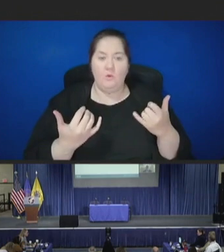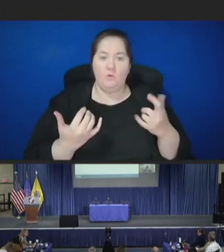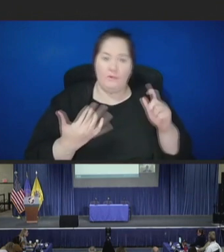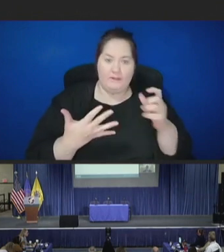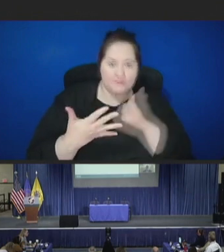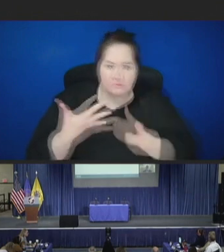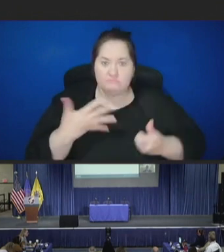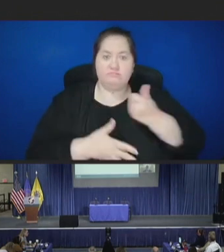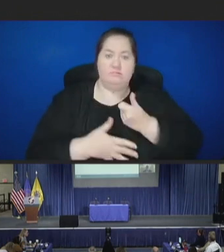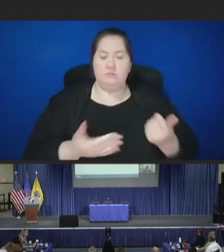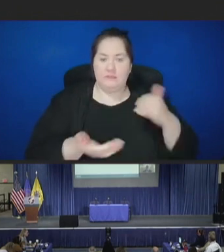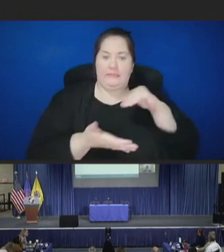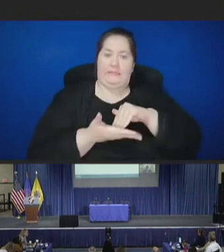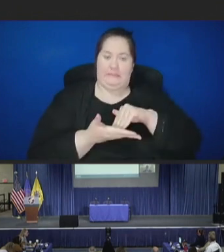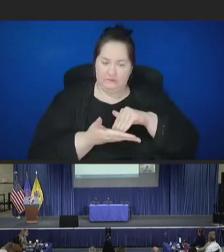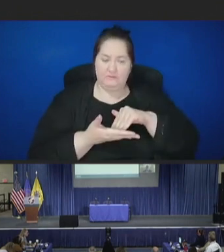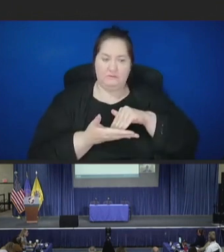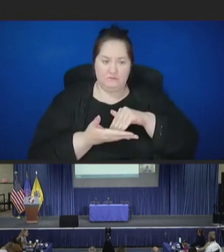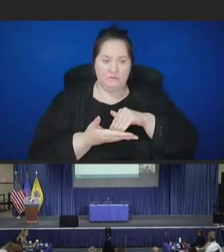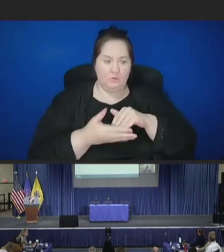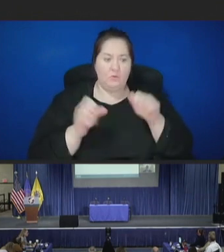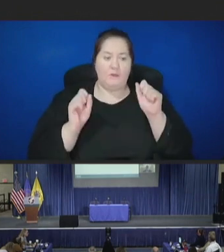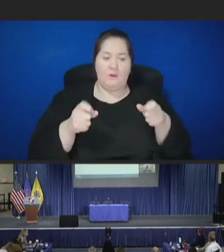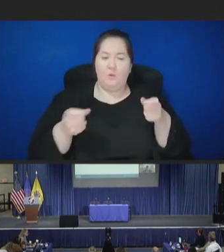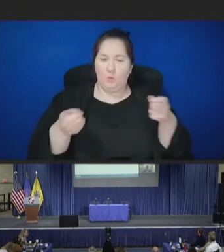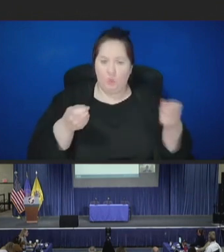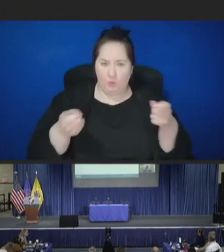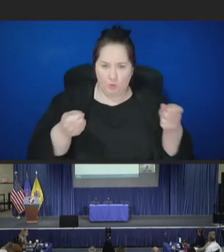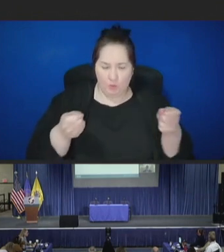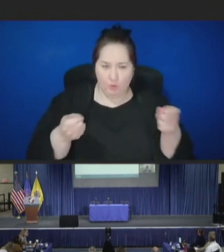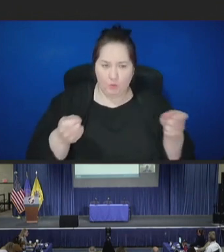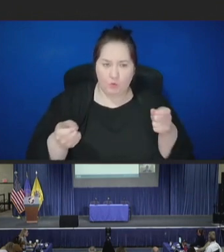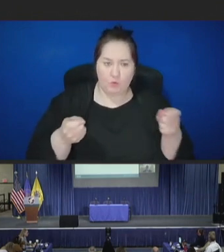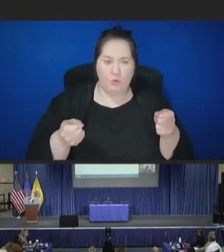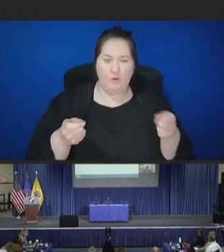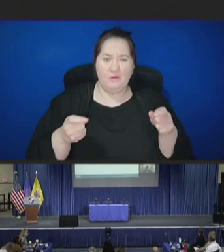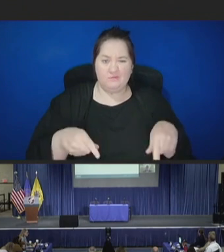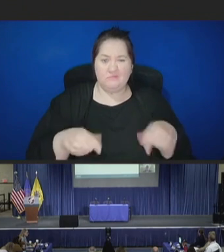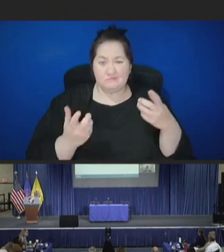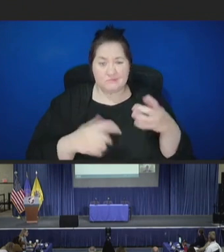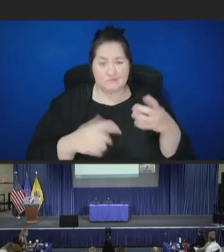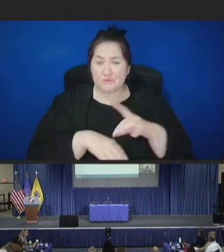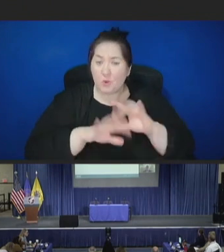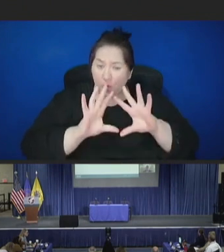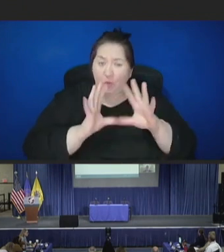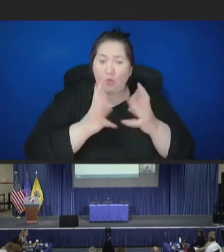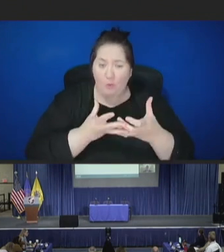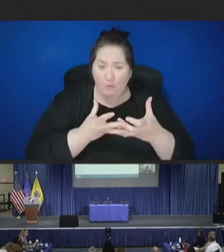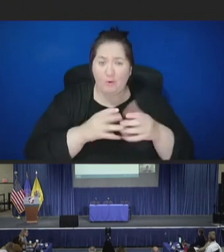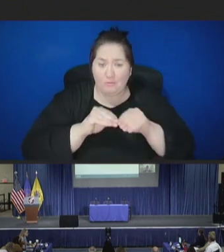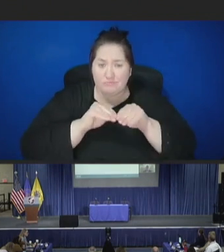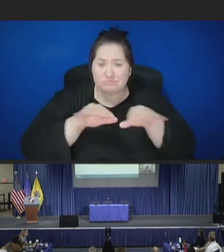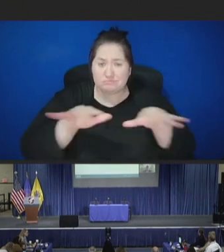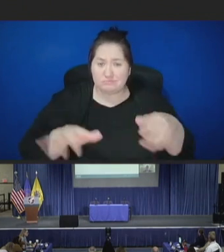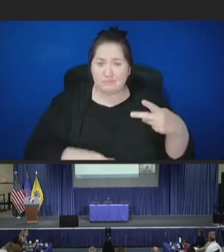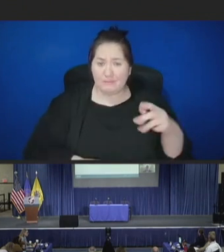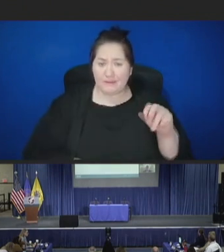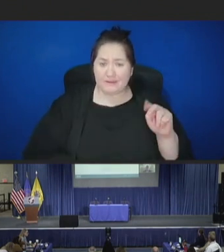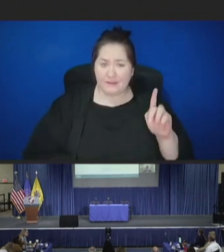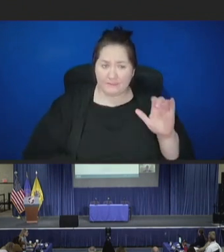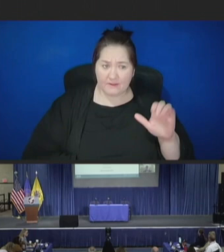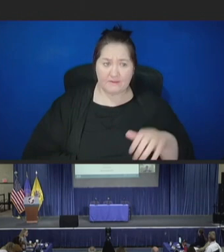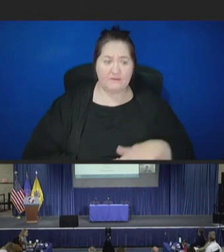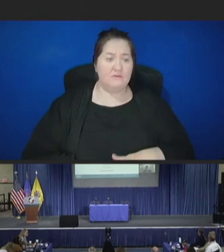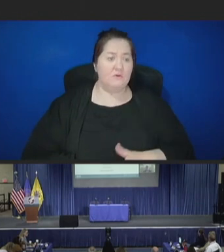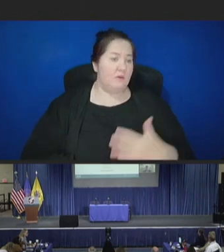forefront again so that ultimately we can control this global pandemic. So with that, I'd like to thank you all